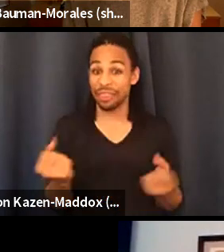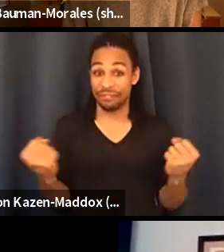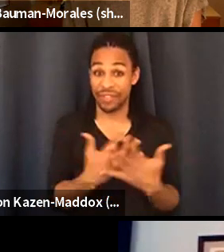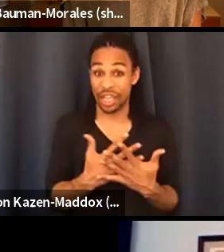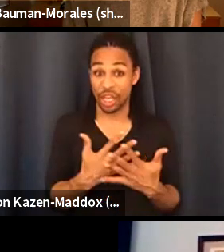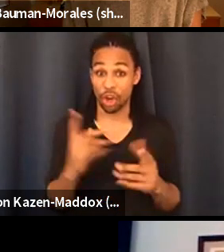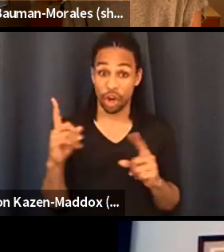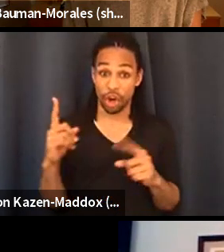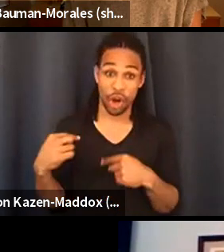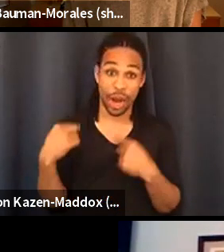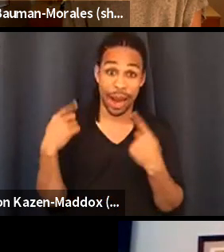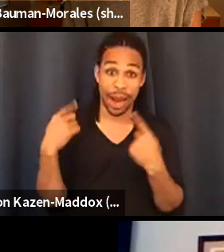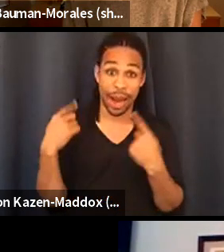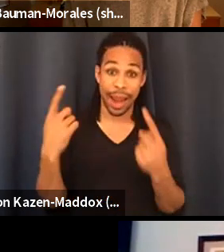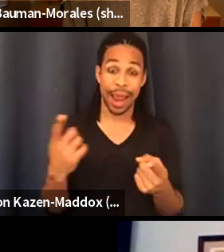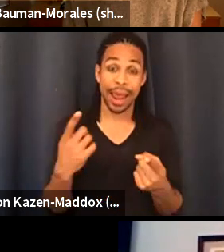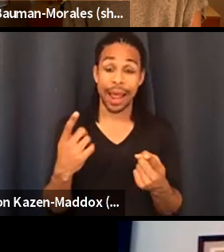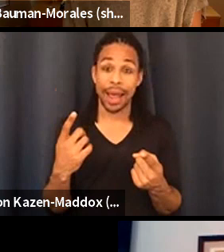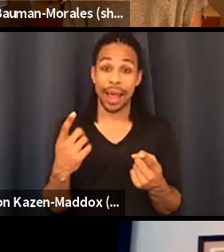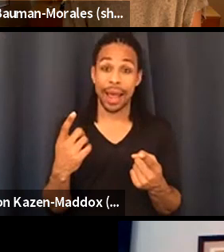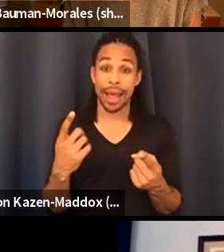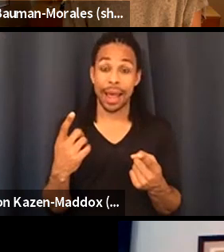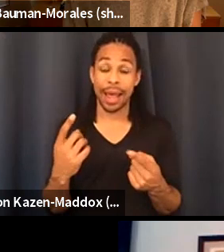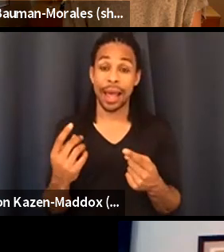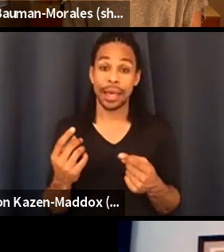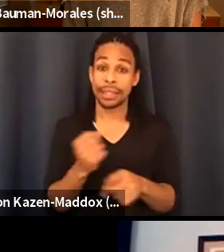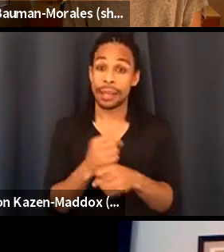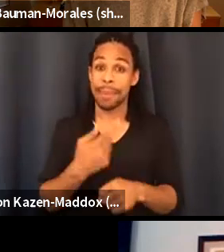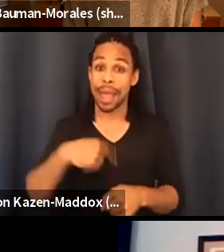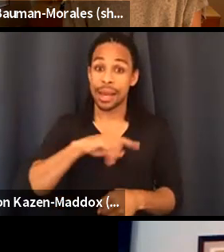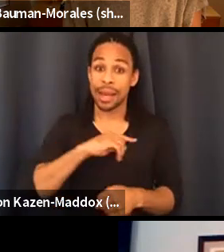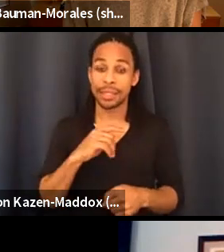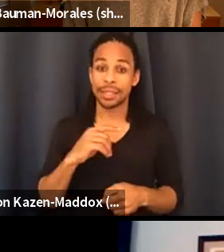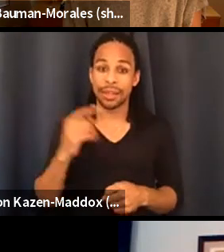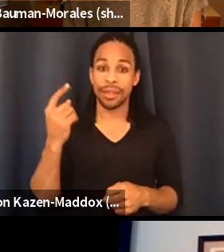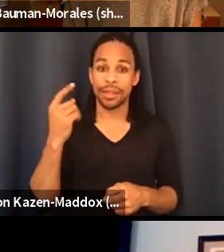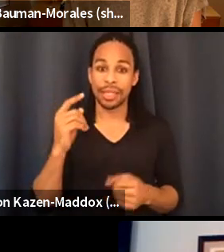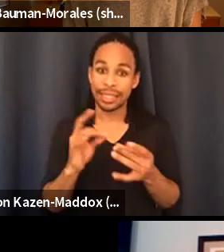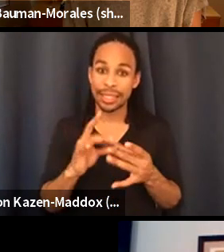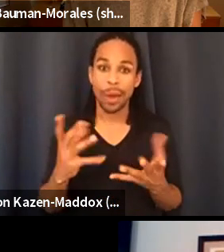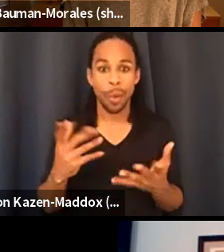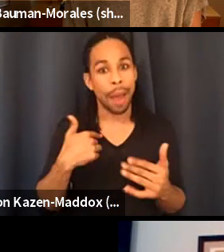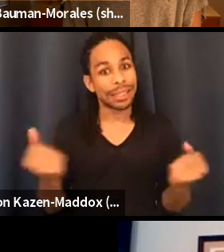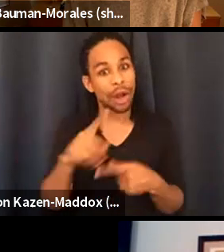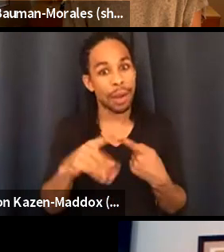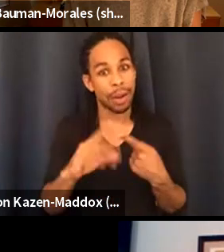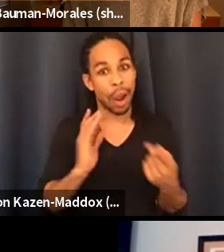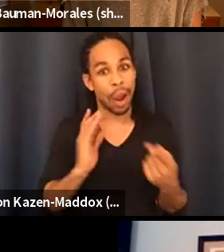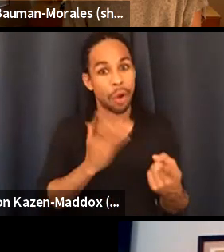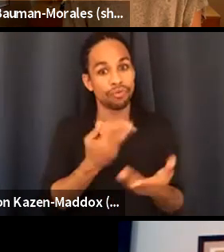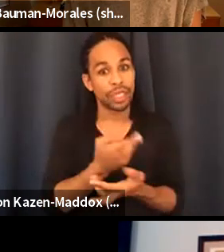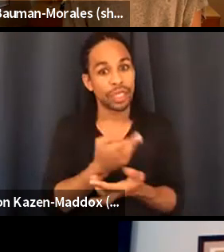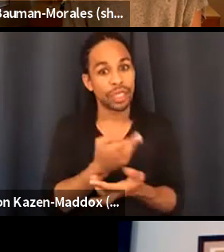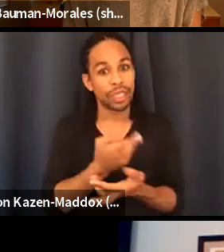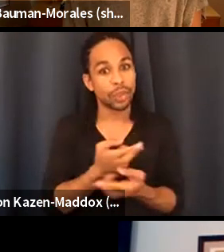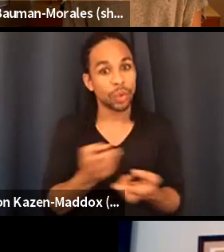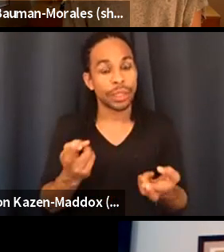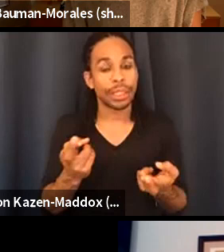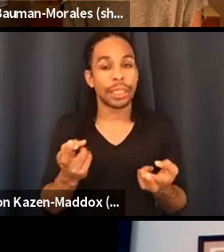resources and what I can do with them, so I'm going to close up, forgetting the humanity of who is on the other end. You know, if you,